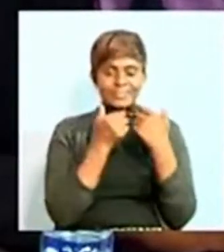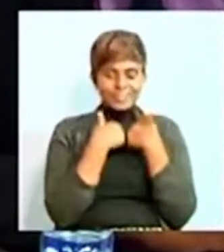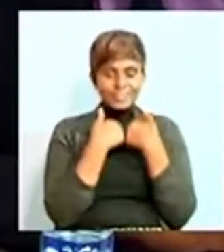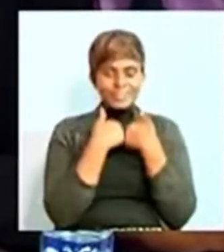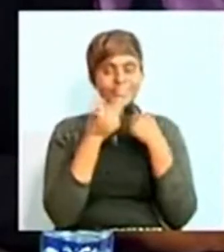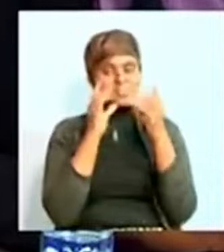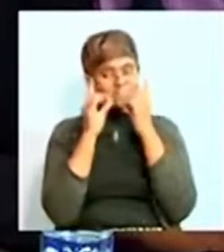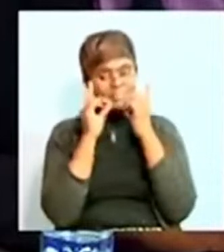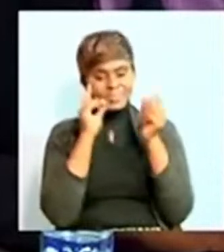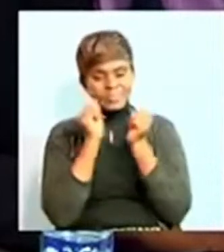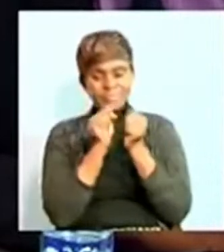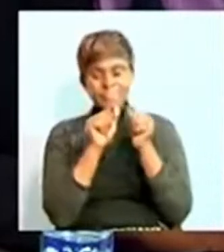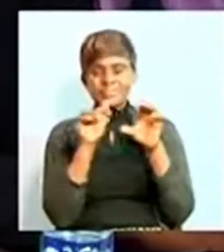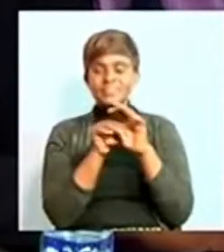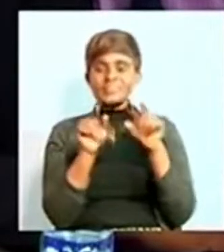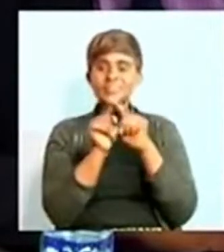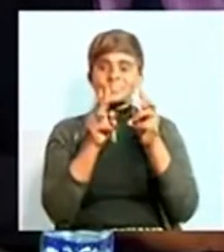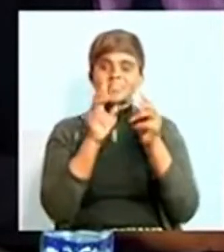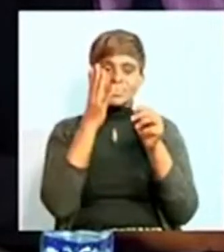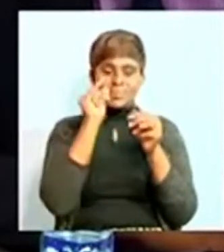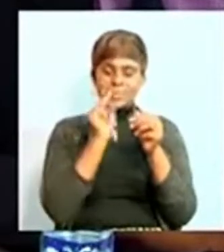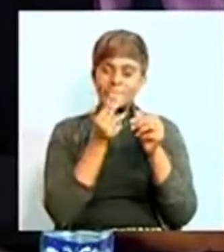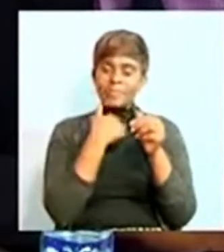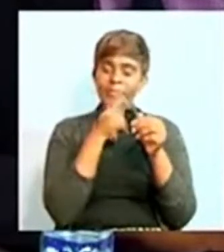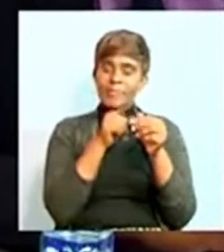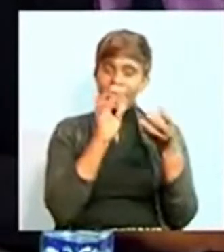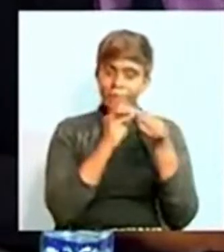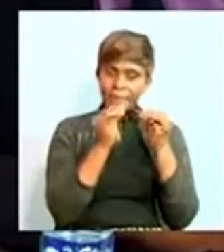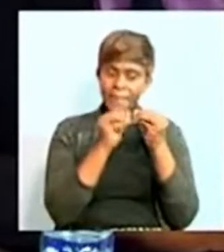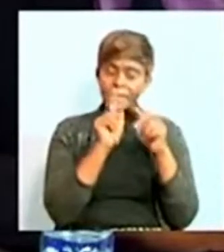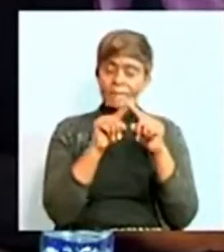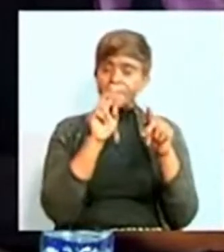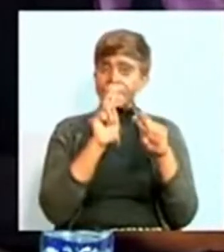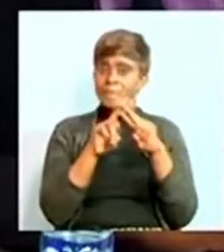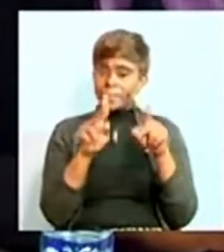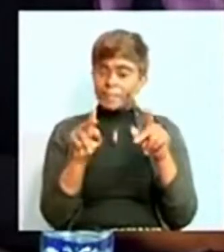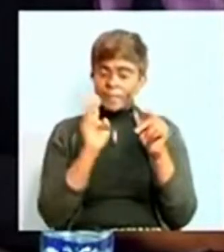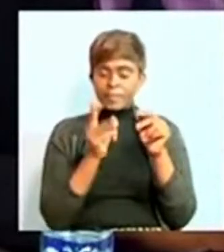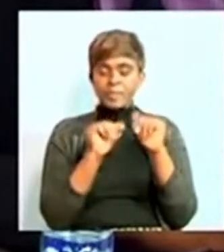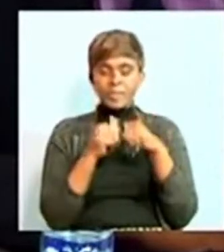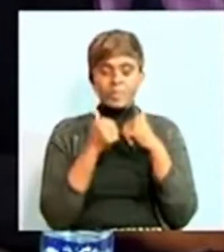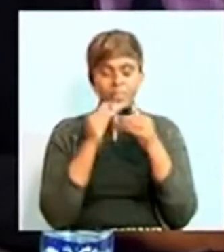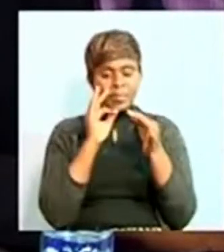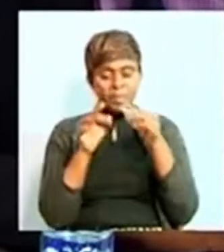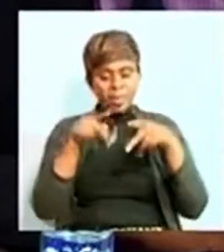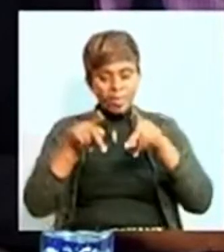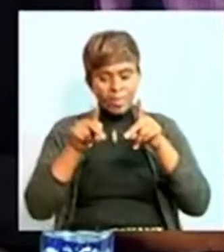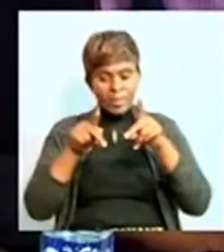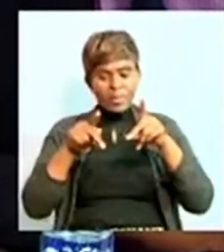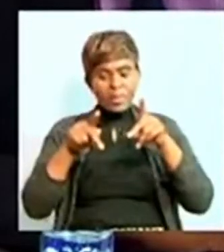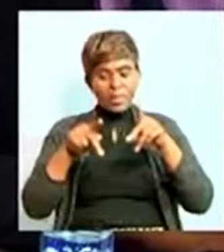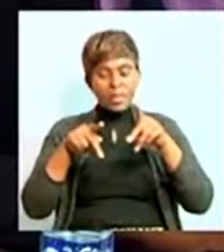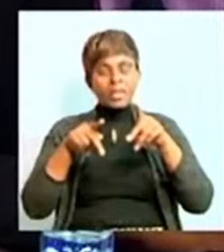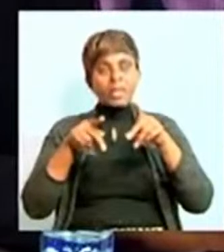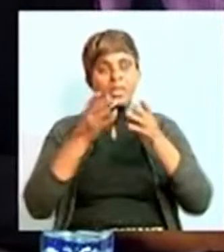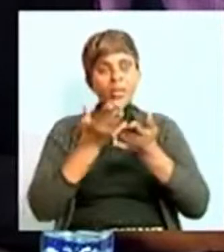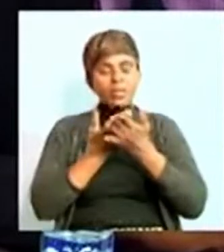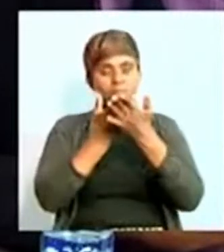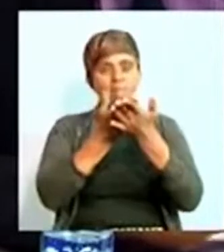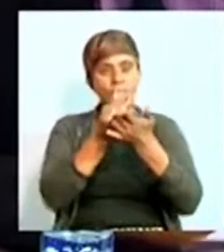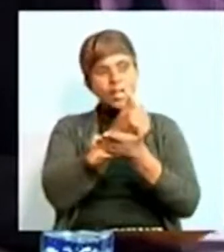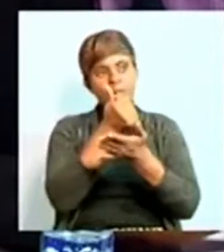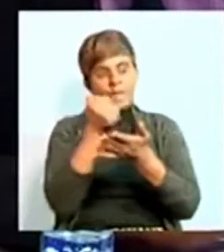rapport to this effect. No wonder we came up with these figures. But Chair, if permission permits, as you also forward the